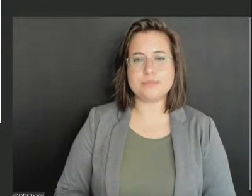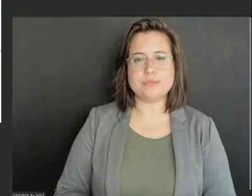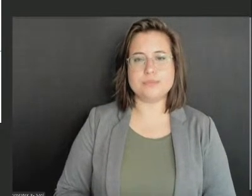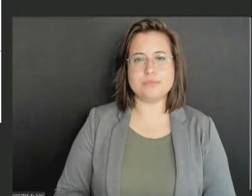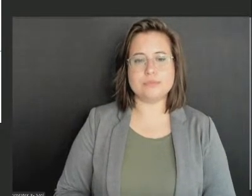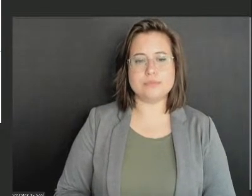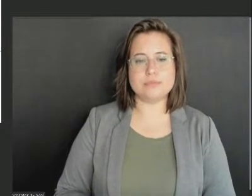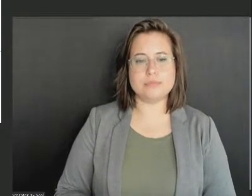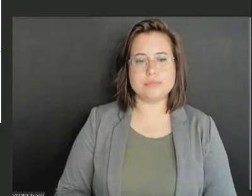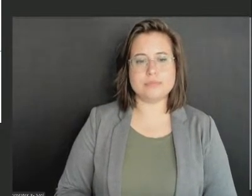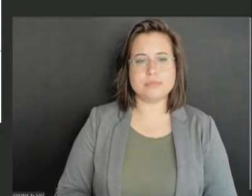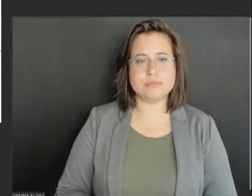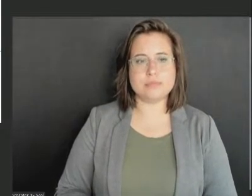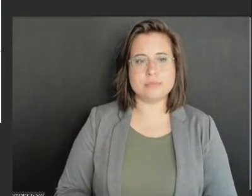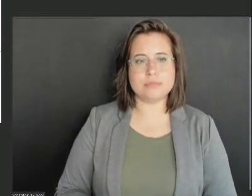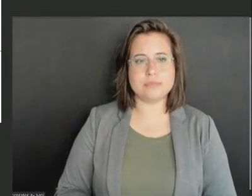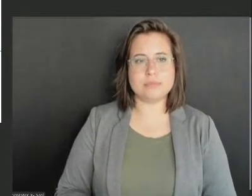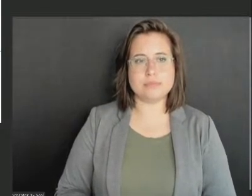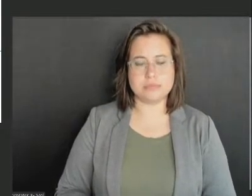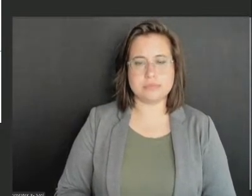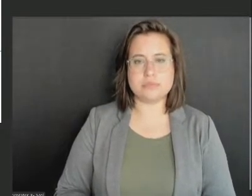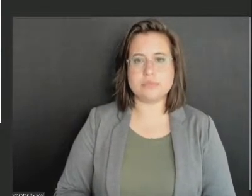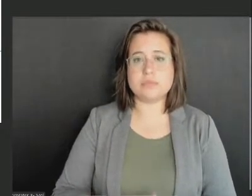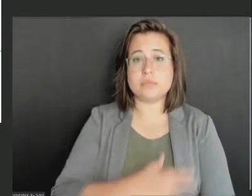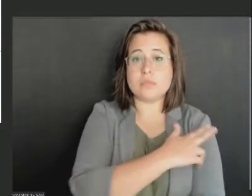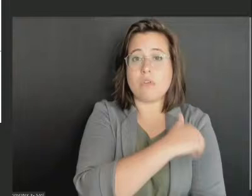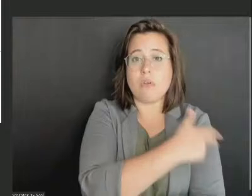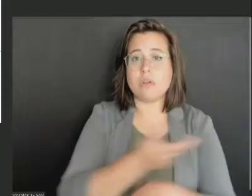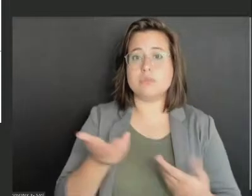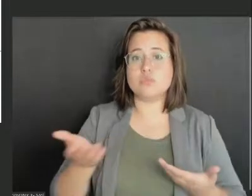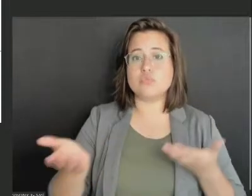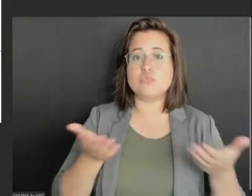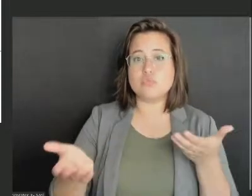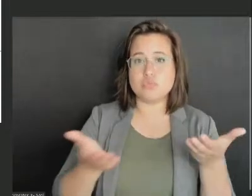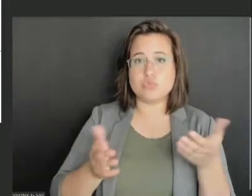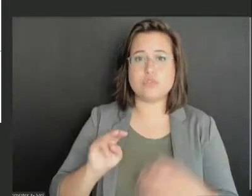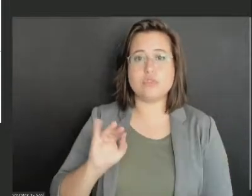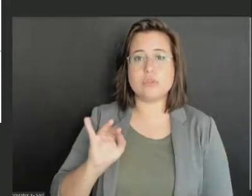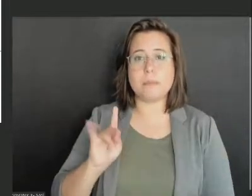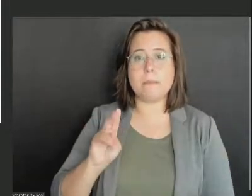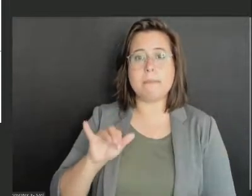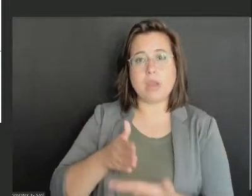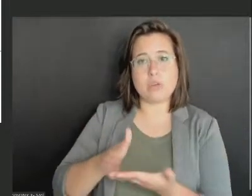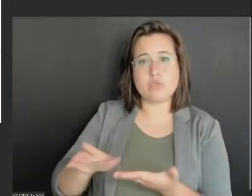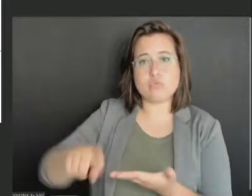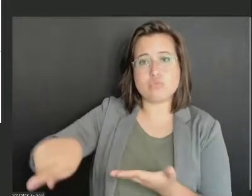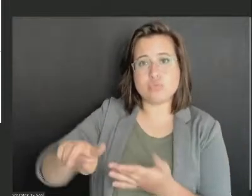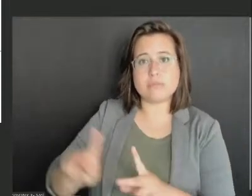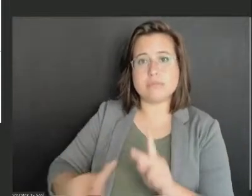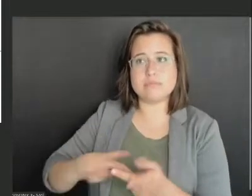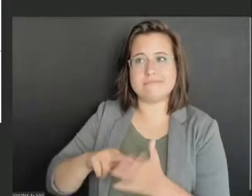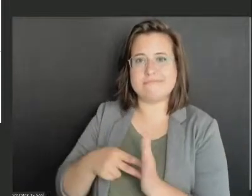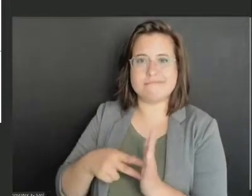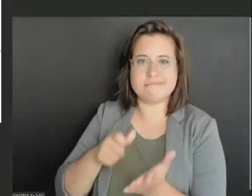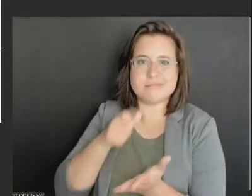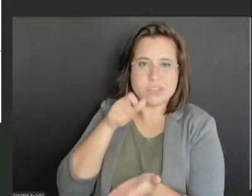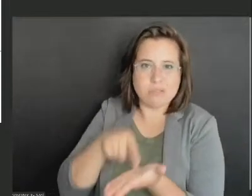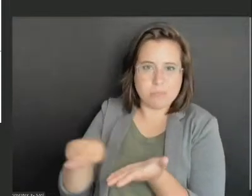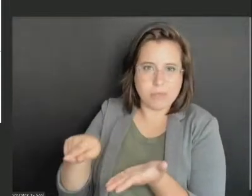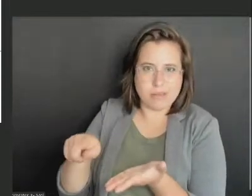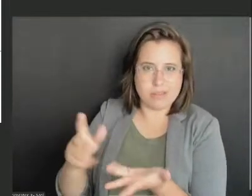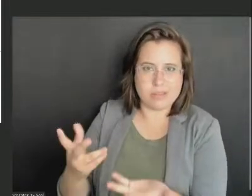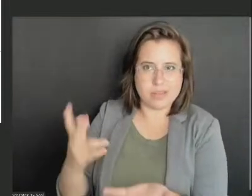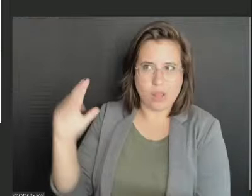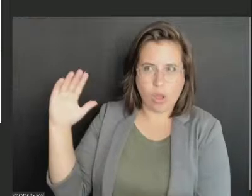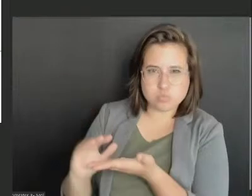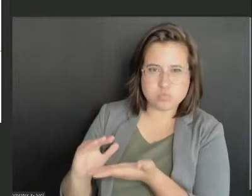Next, hospitals that serve minoritized populations are notoriously underpaid for the important care they deliver. Rural facilities